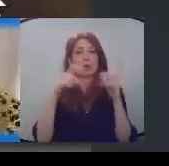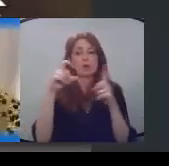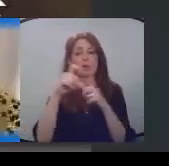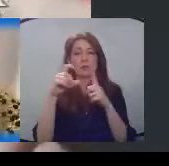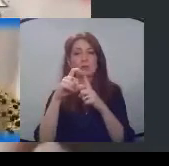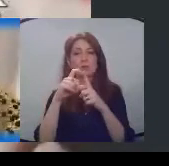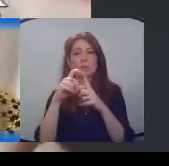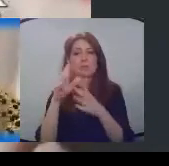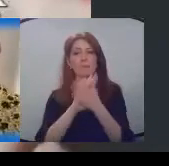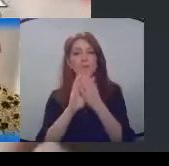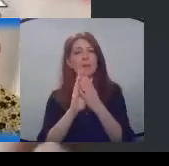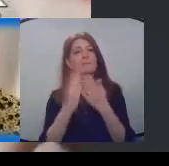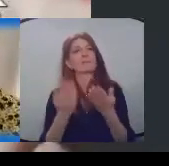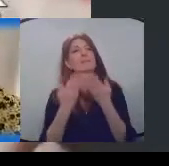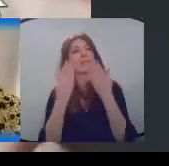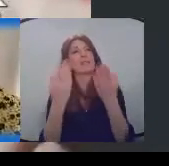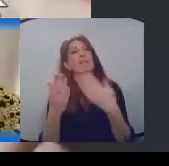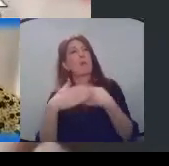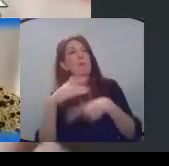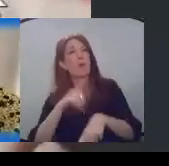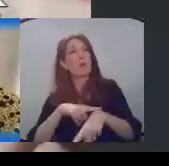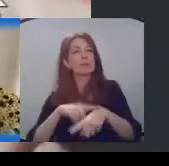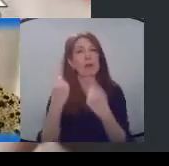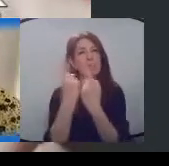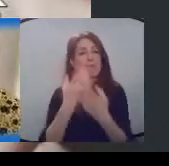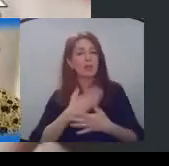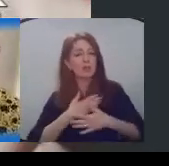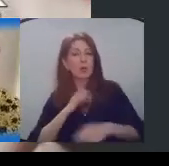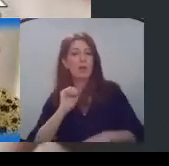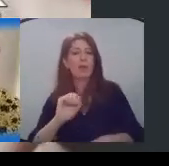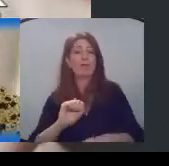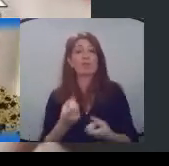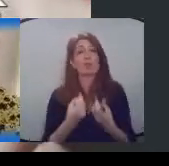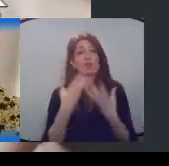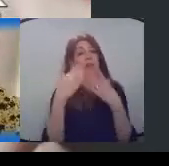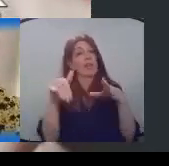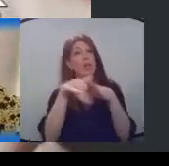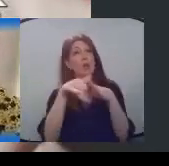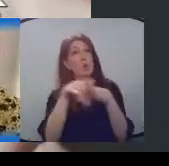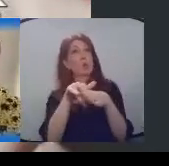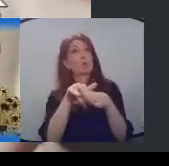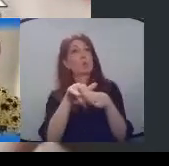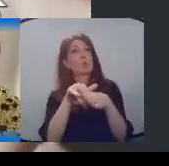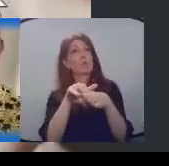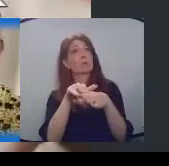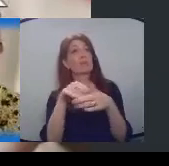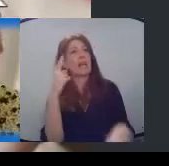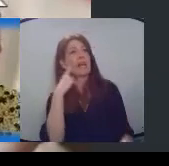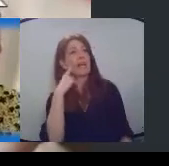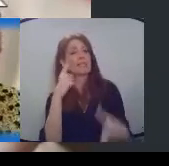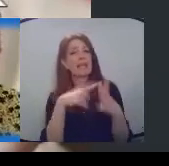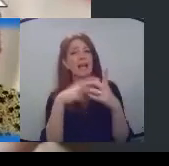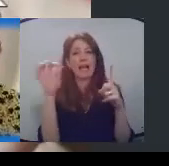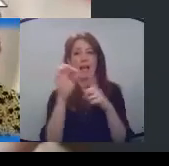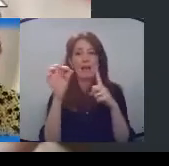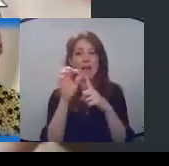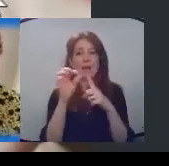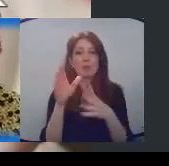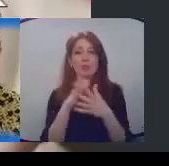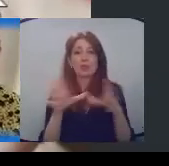more time for what you love. So Spon is a free and inclusive and easy to use app that exists to serve teams and groups of all kinds.